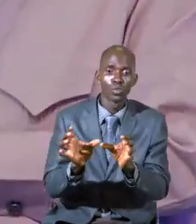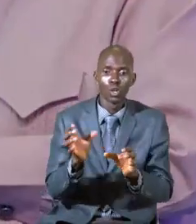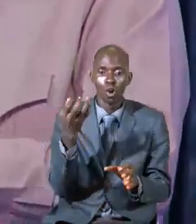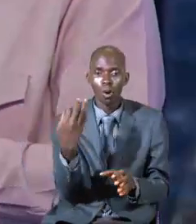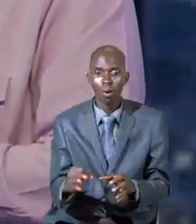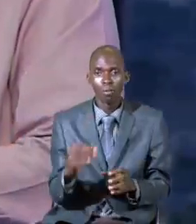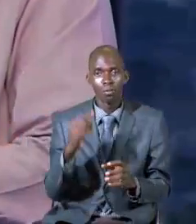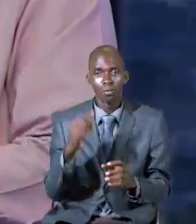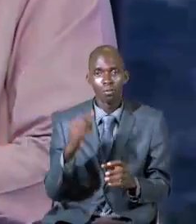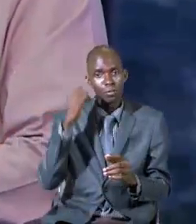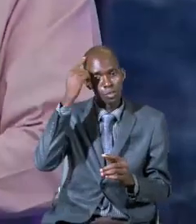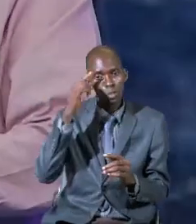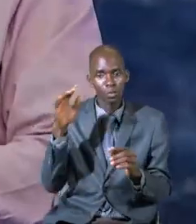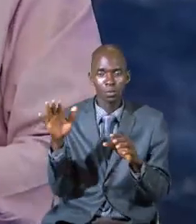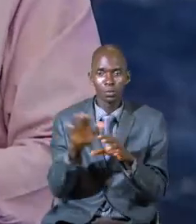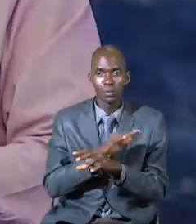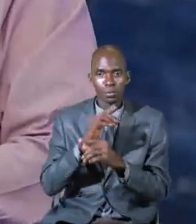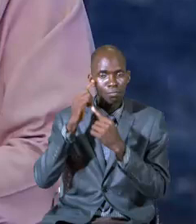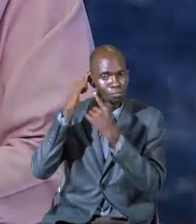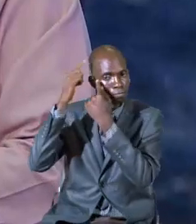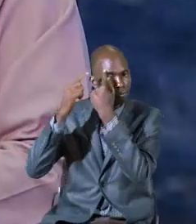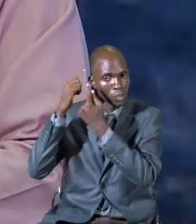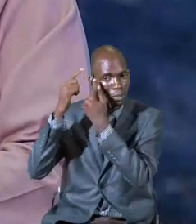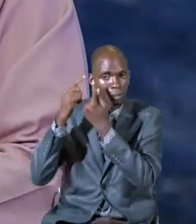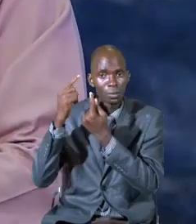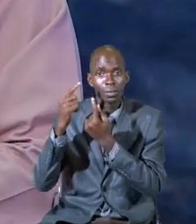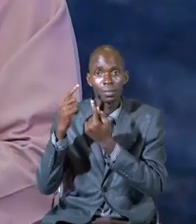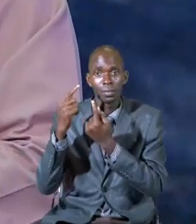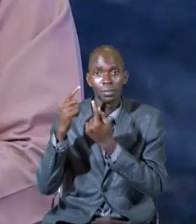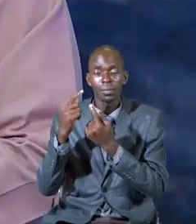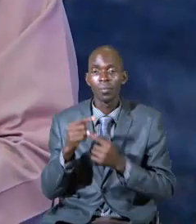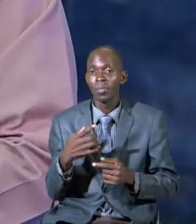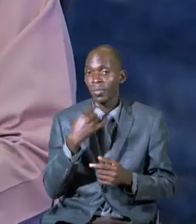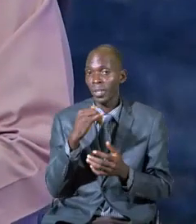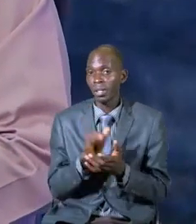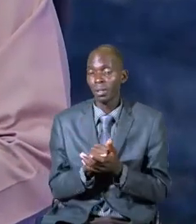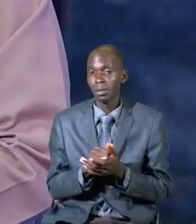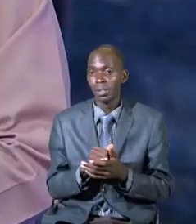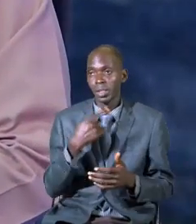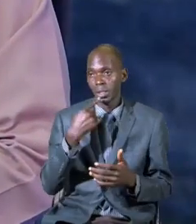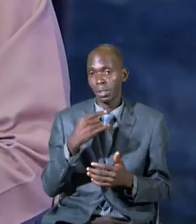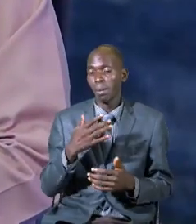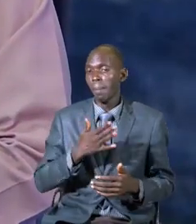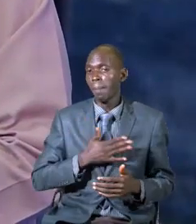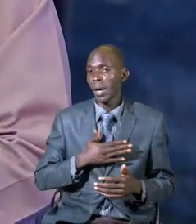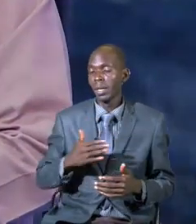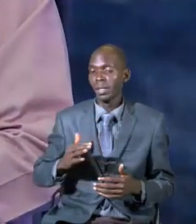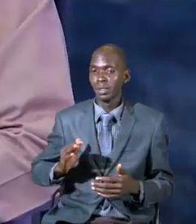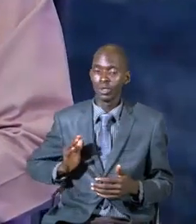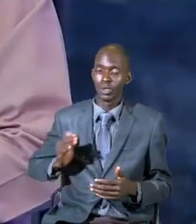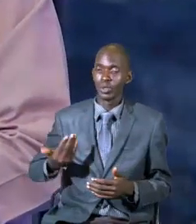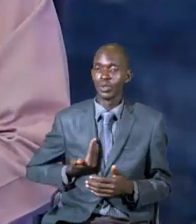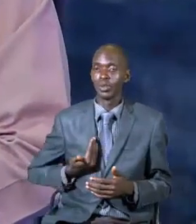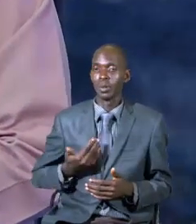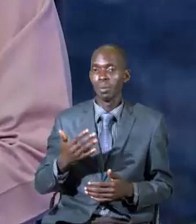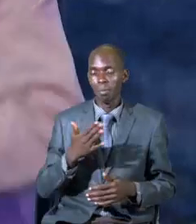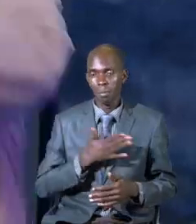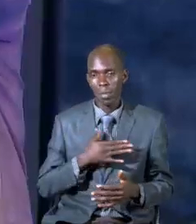say, my soul, my spirit, my